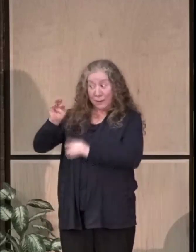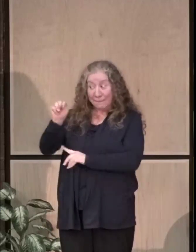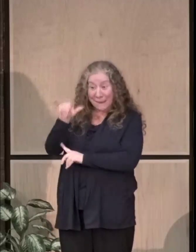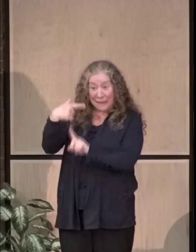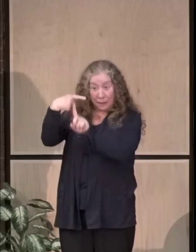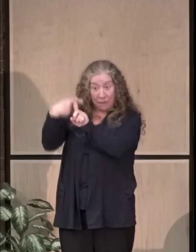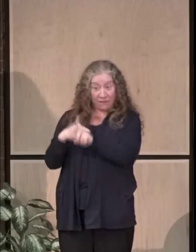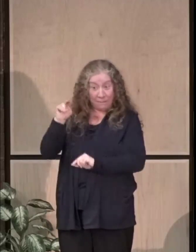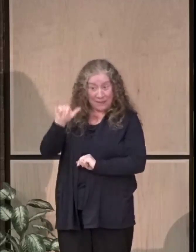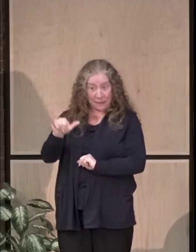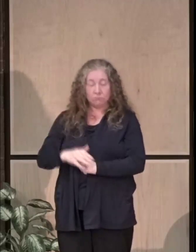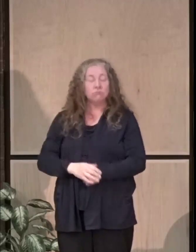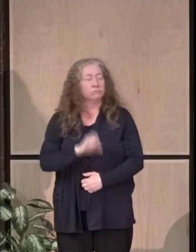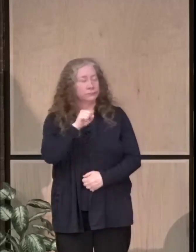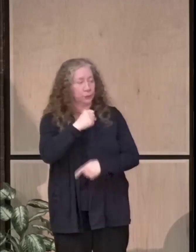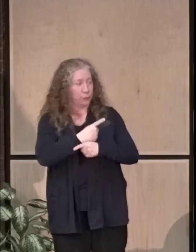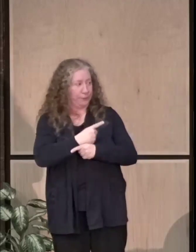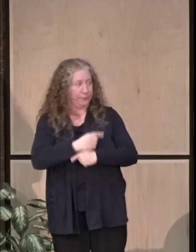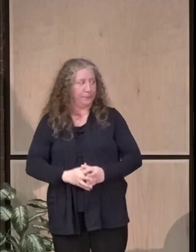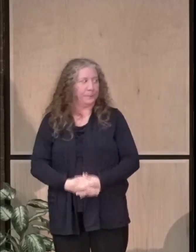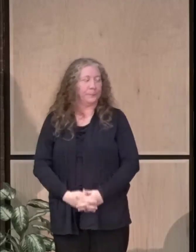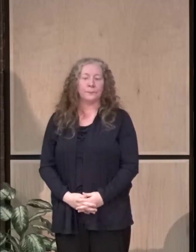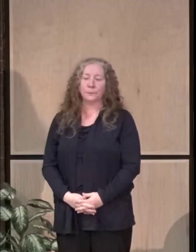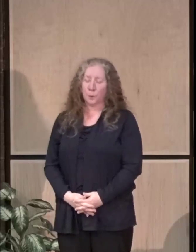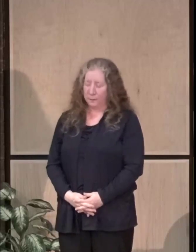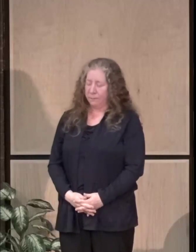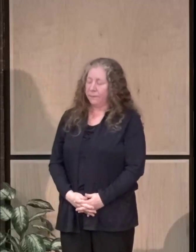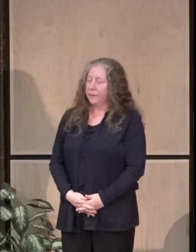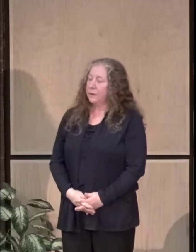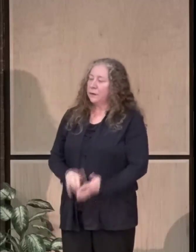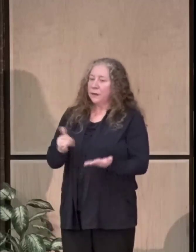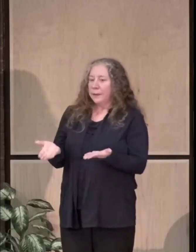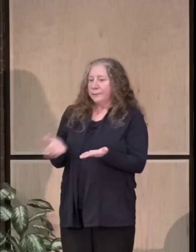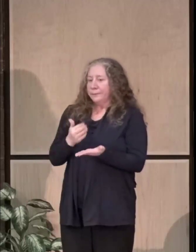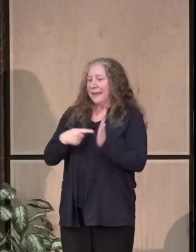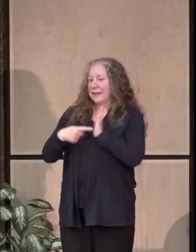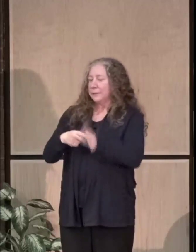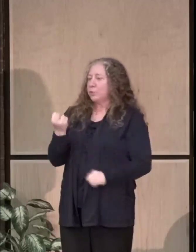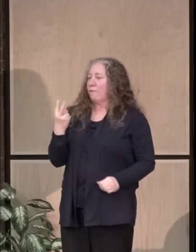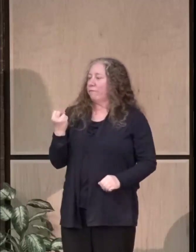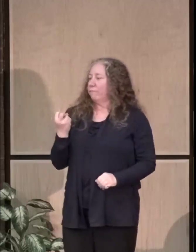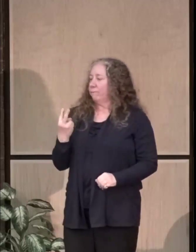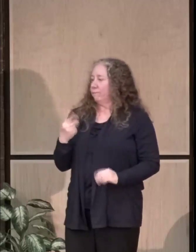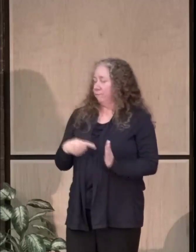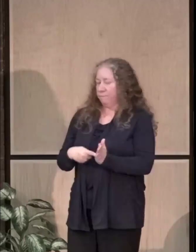Okay. Let's get to this issue. Let's turn to Exhibit 12.